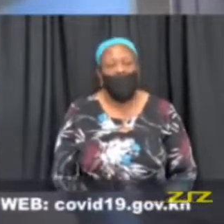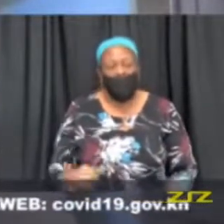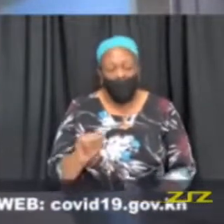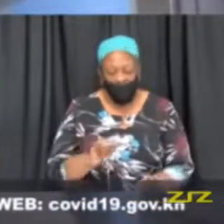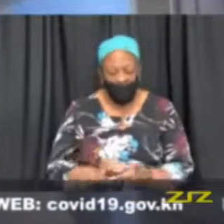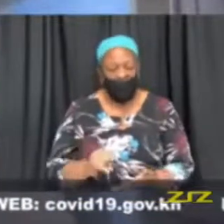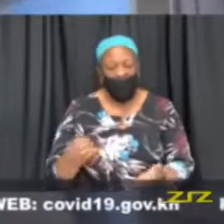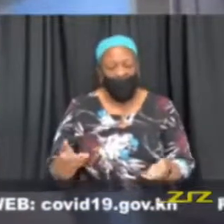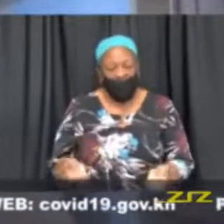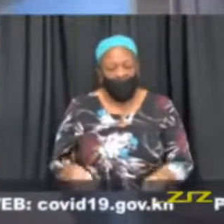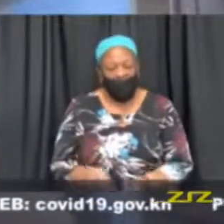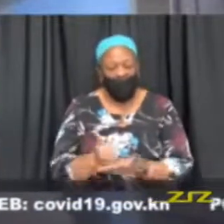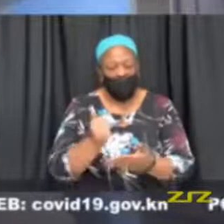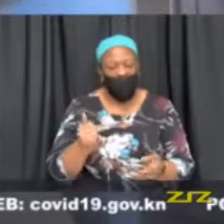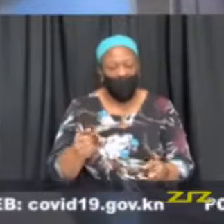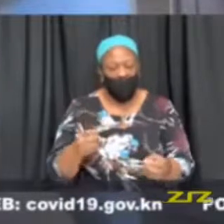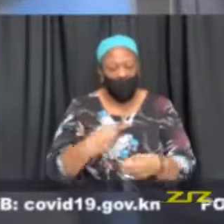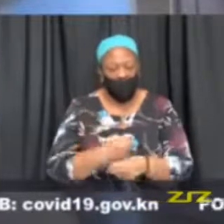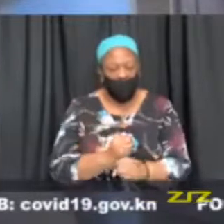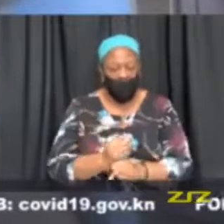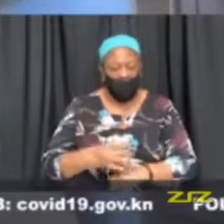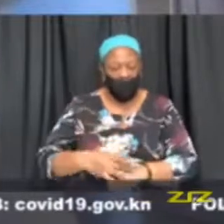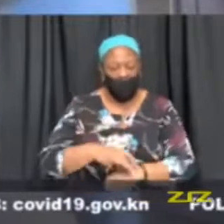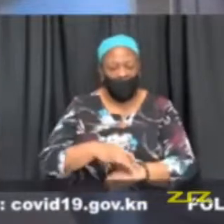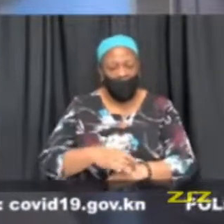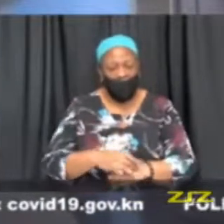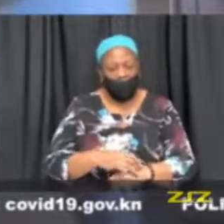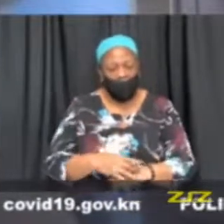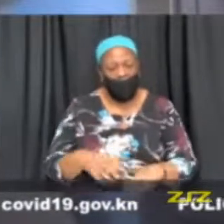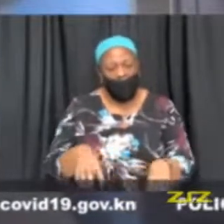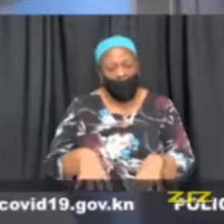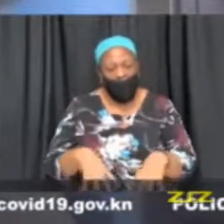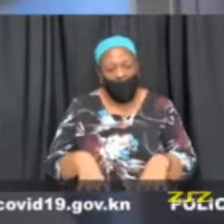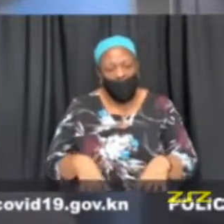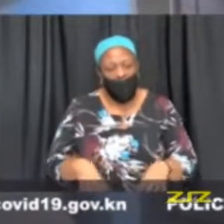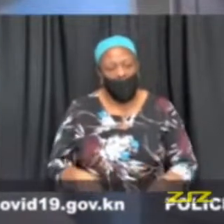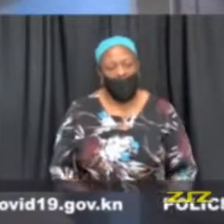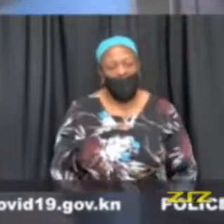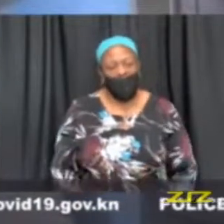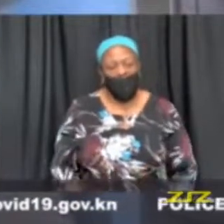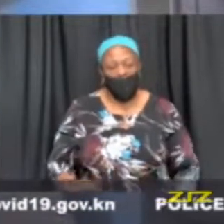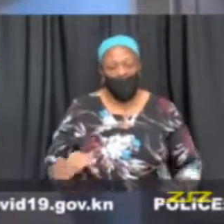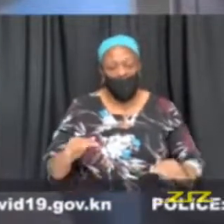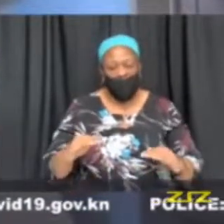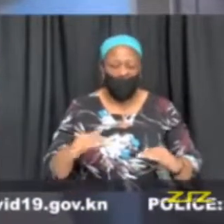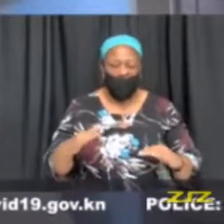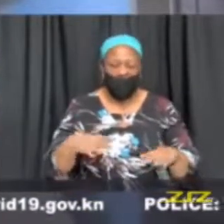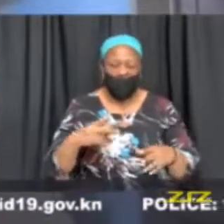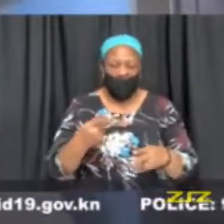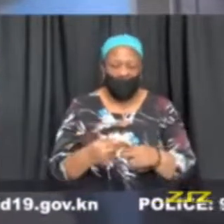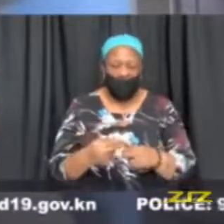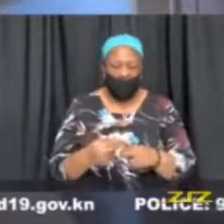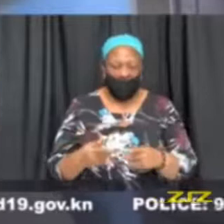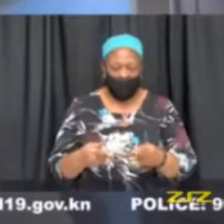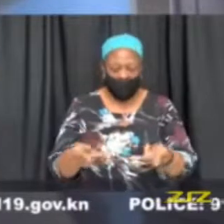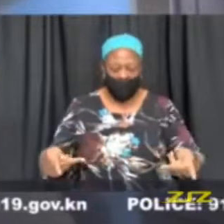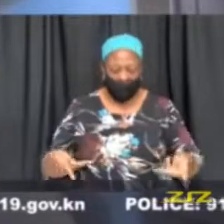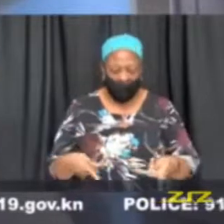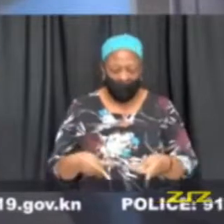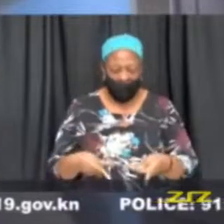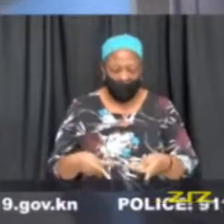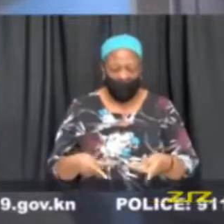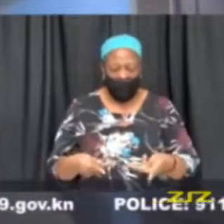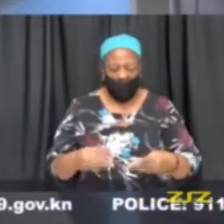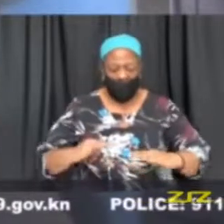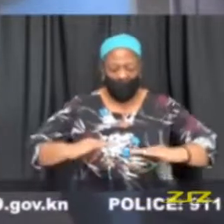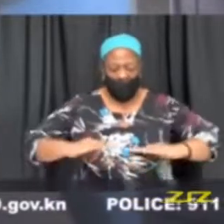big earthquakes that we feel, the tectonic earthquakes. So this is when the plates slip, and it doesn't slip very smoothly. It slips,